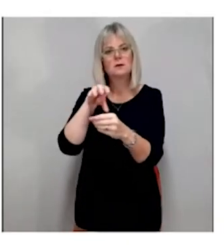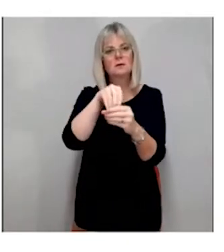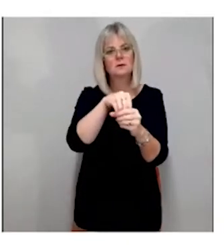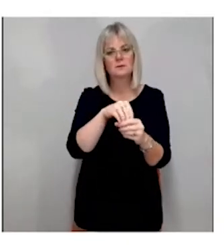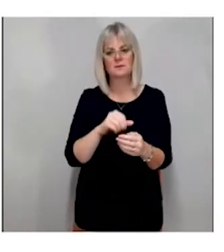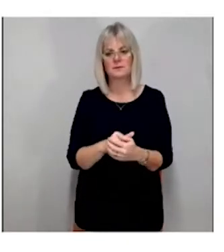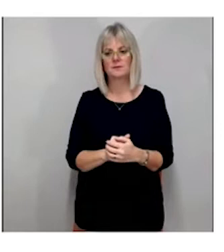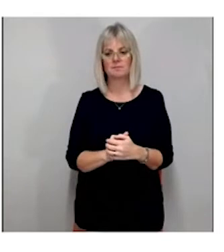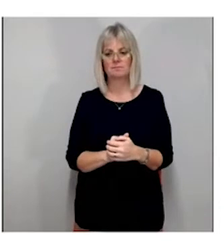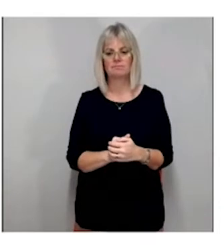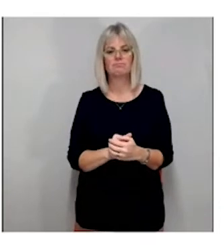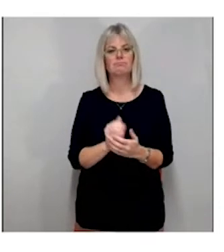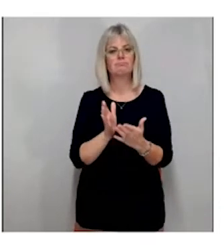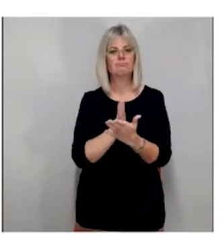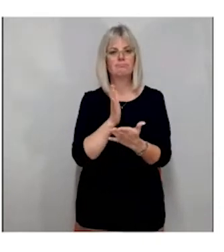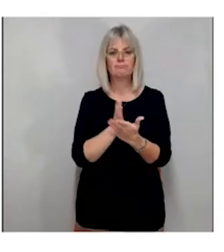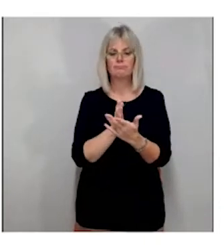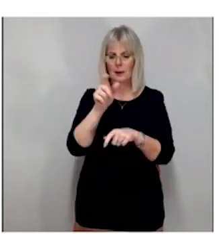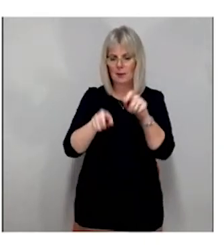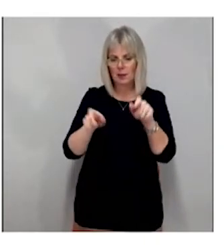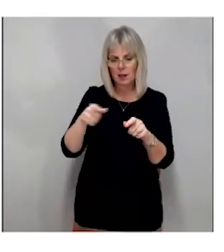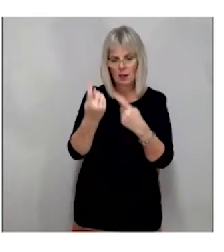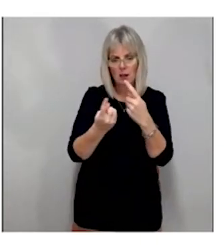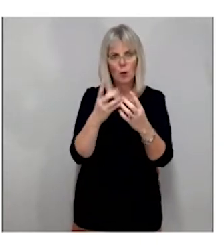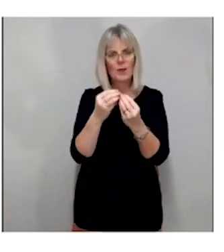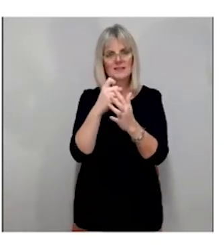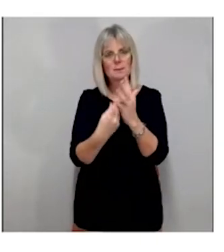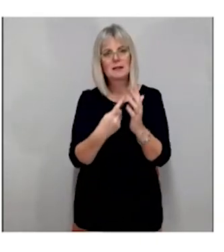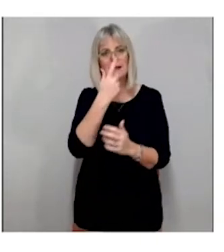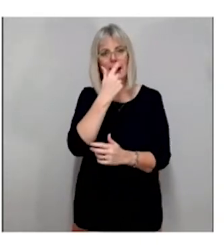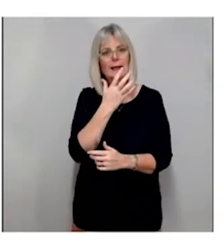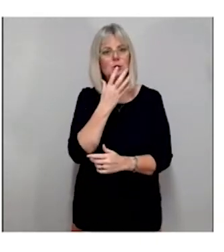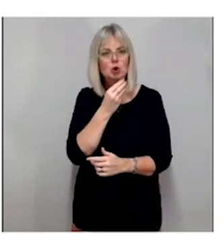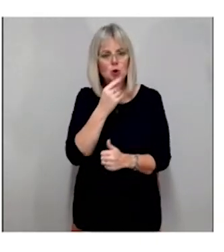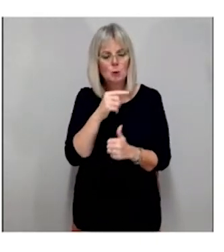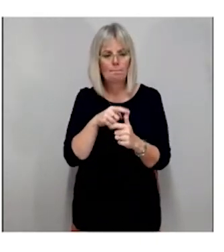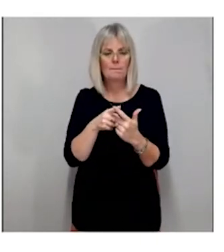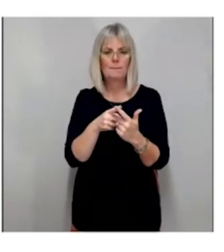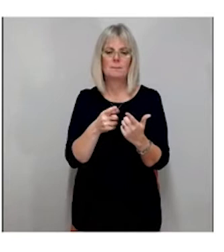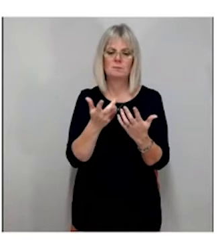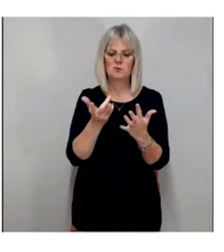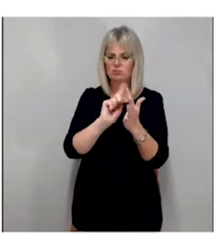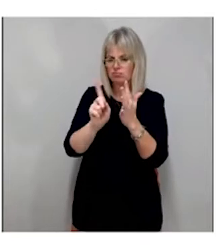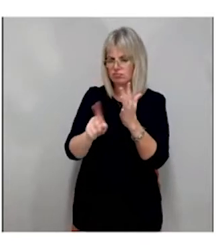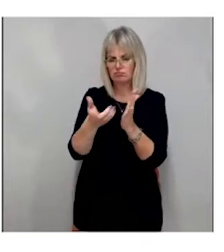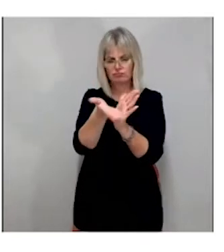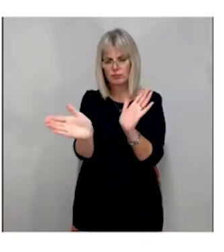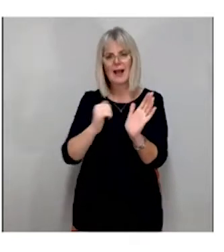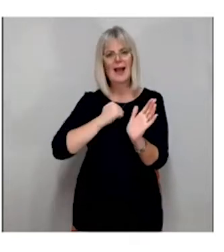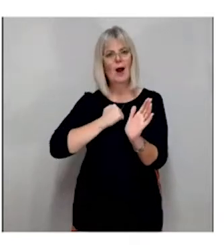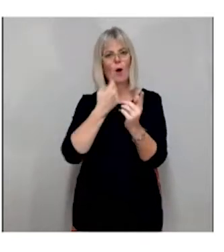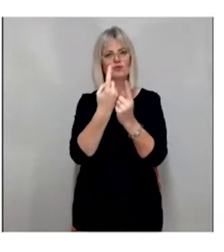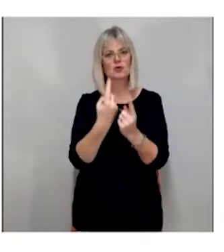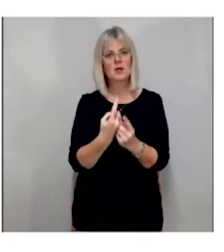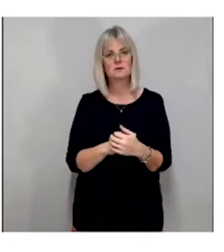can consume, communicate, and create across all of our products. And last up is the